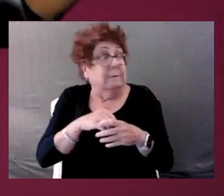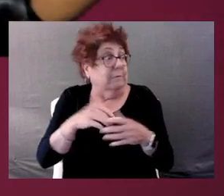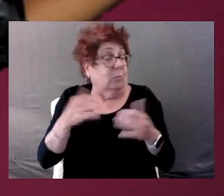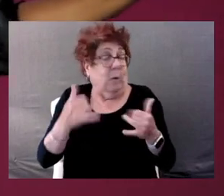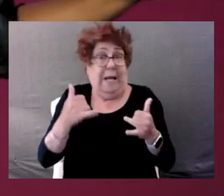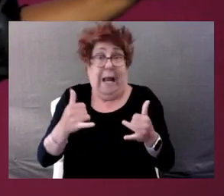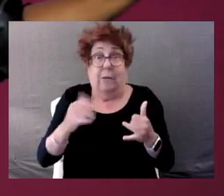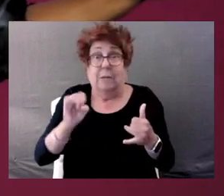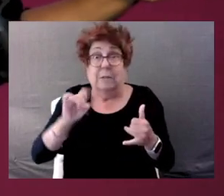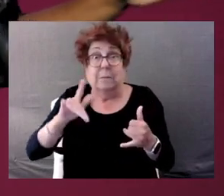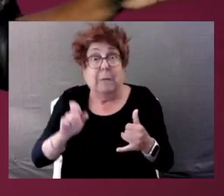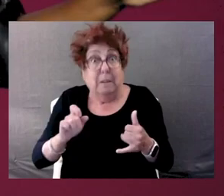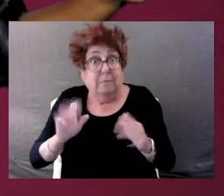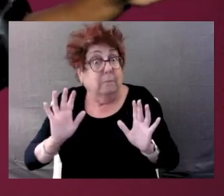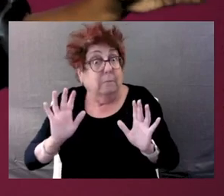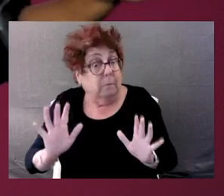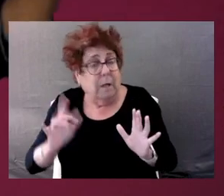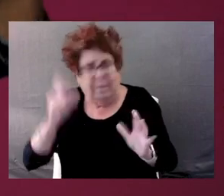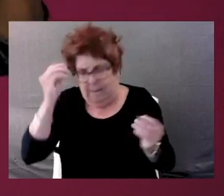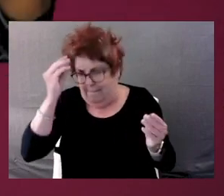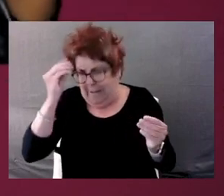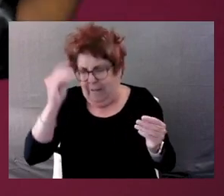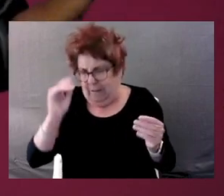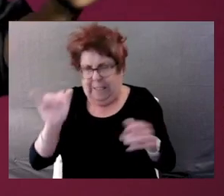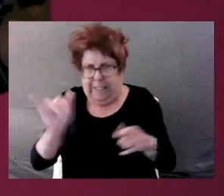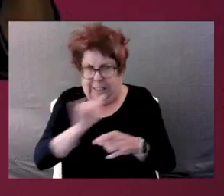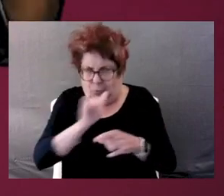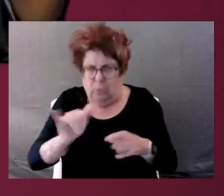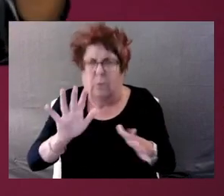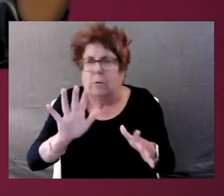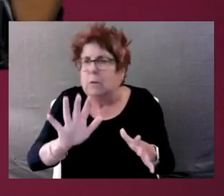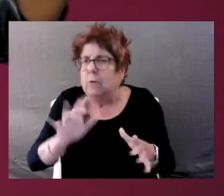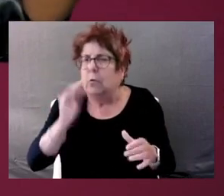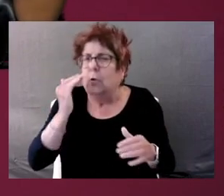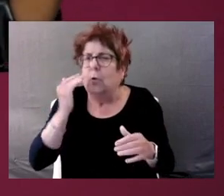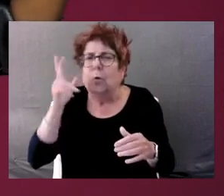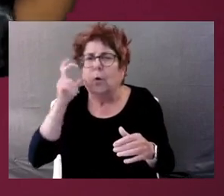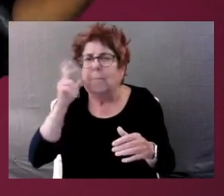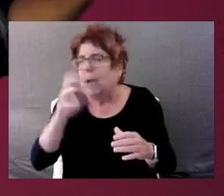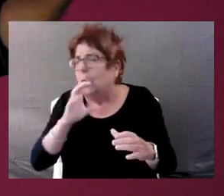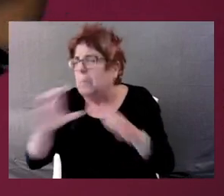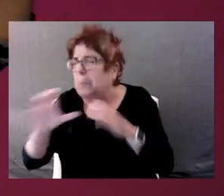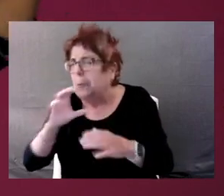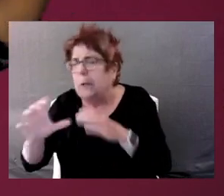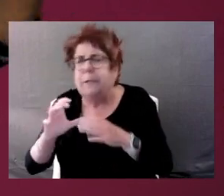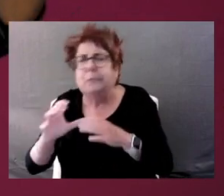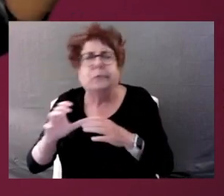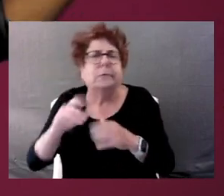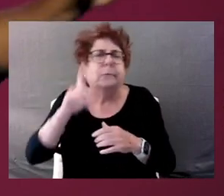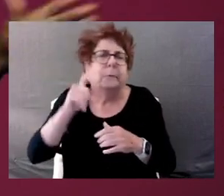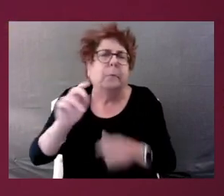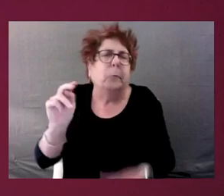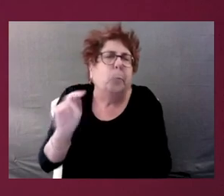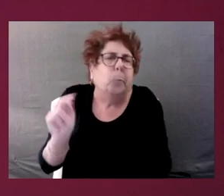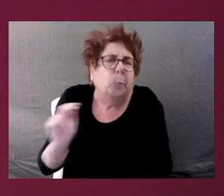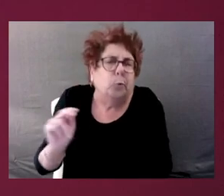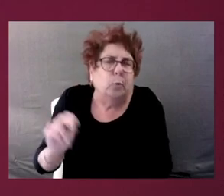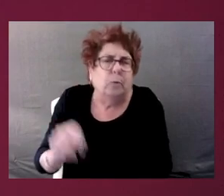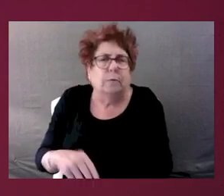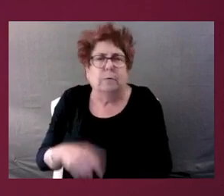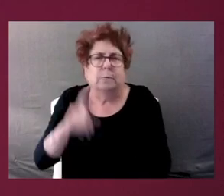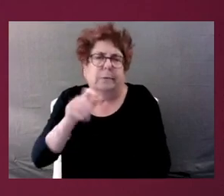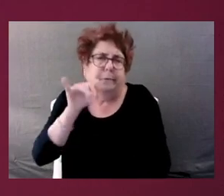think even in the industry, you know, how many of y'all heard that, you know, communications, you're supposed to be kind of neutral, you're supposed to stay in this neutral